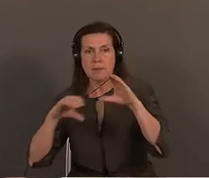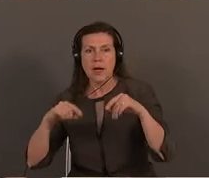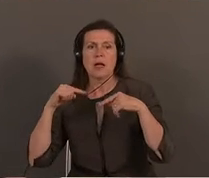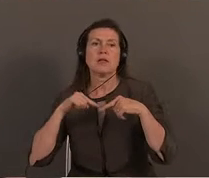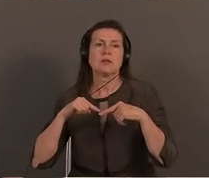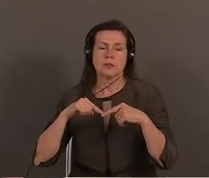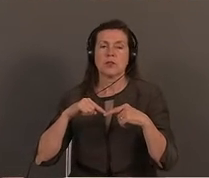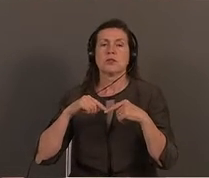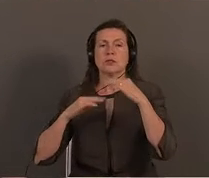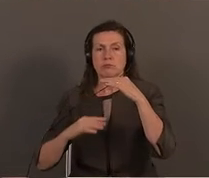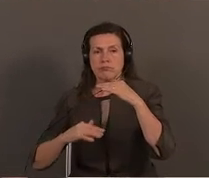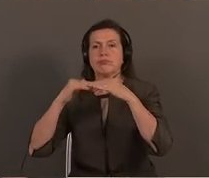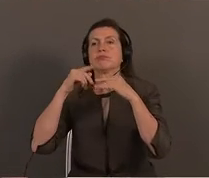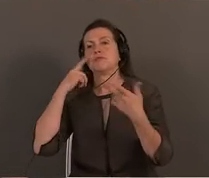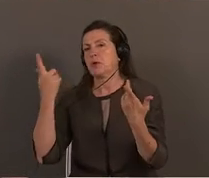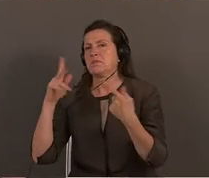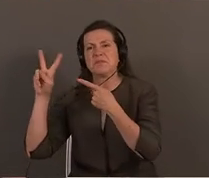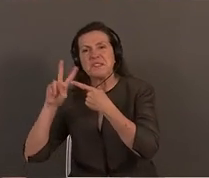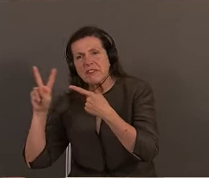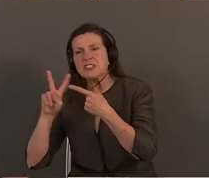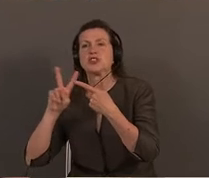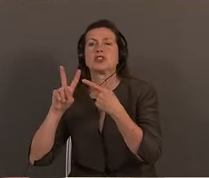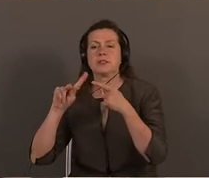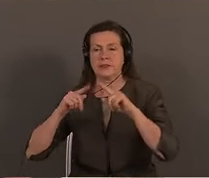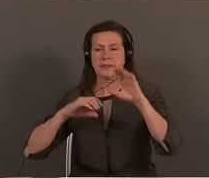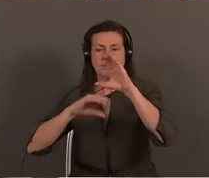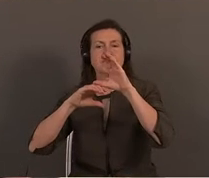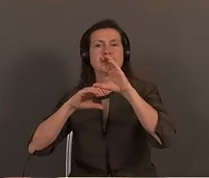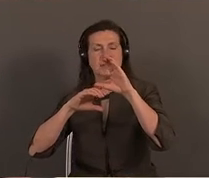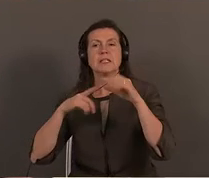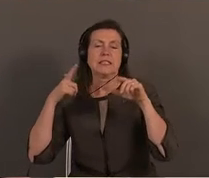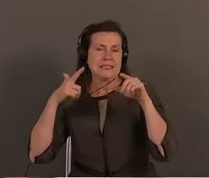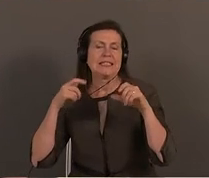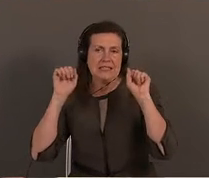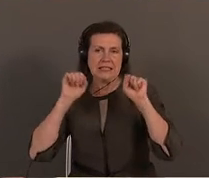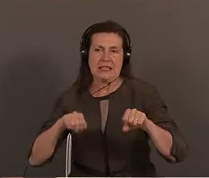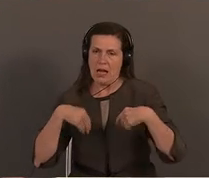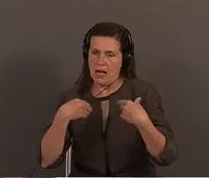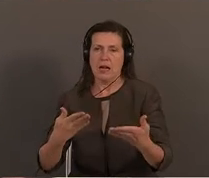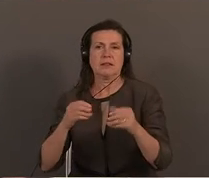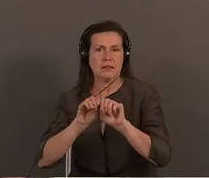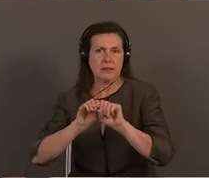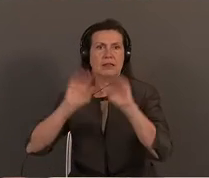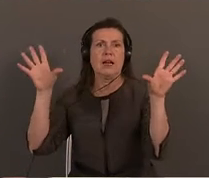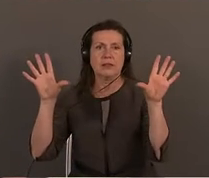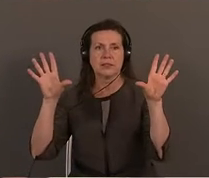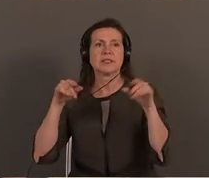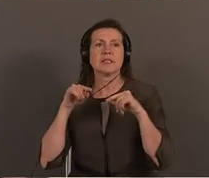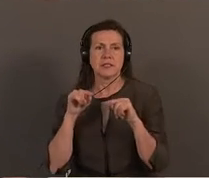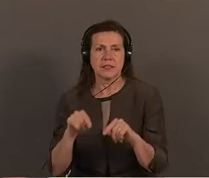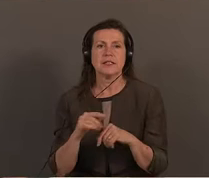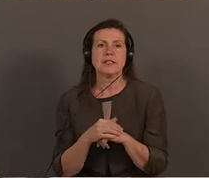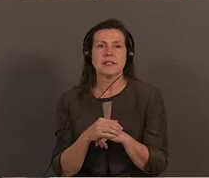mics. So we were able to bring clarity in those 700 megahertz,